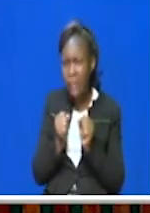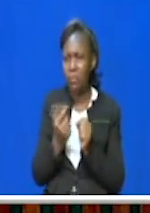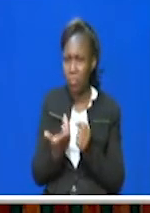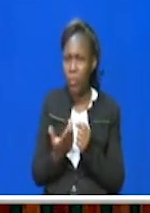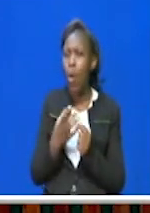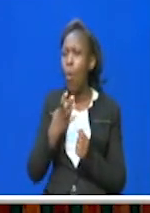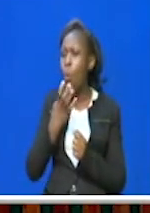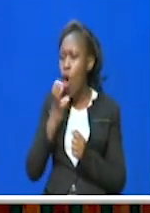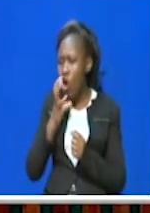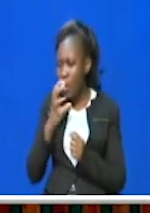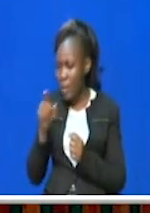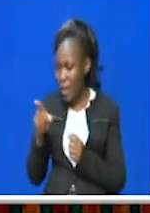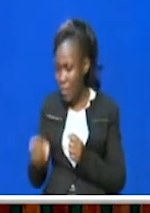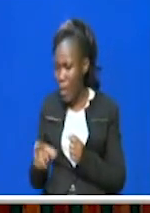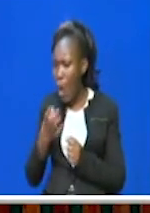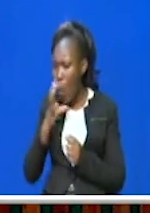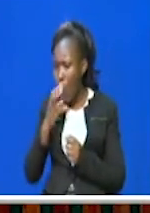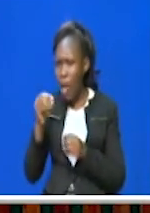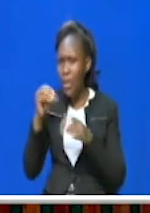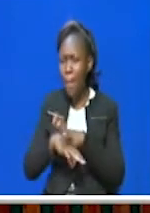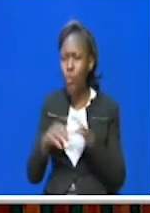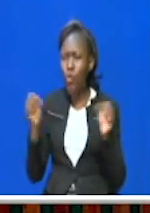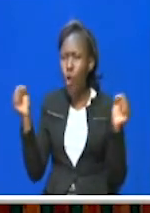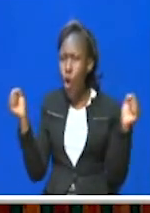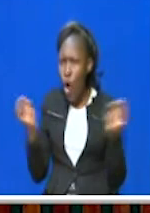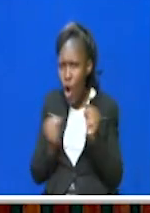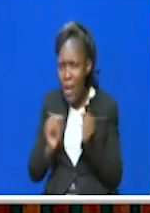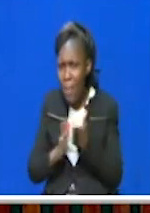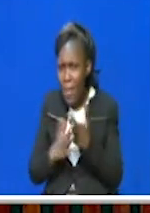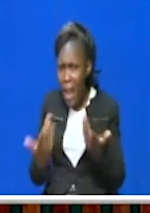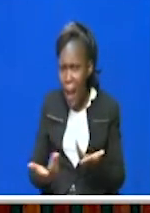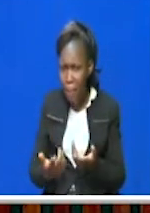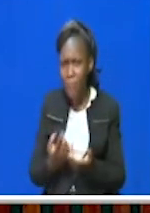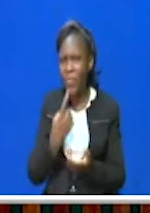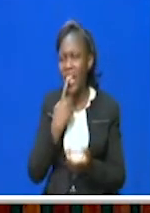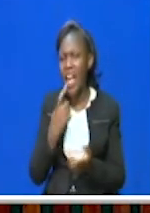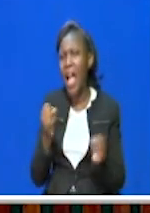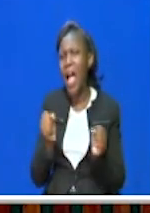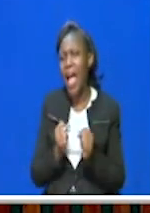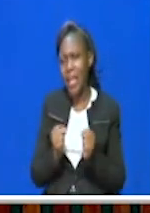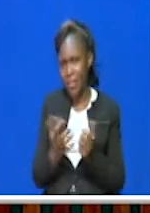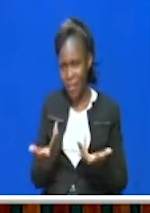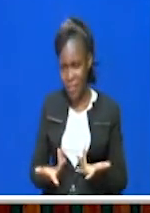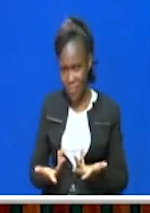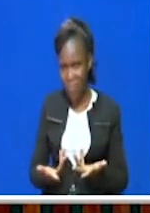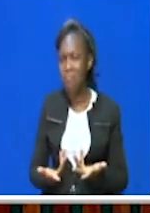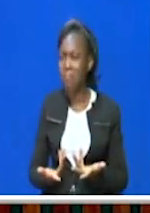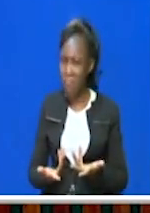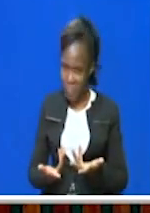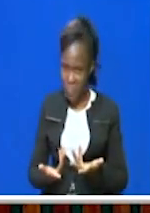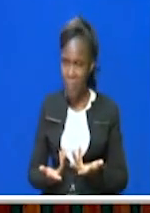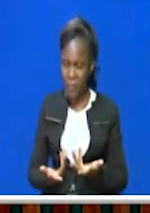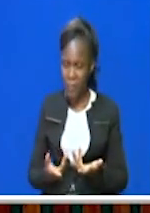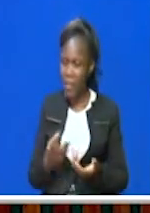liquid form. Therefore, if you convert liquid water to solid ice, we are saying